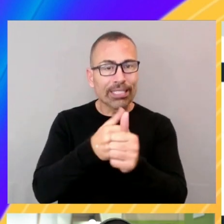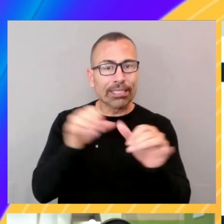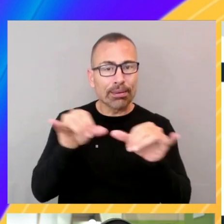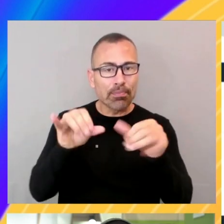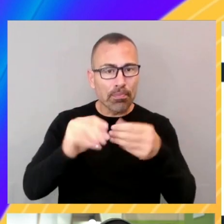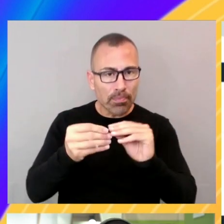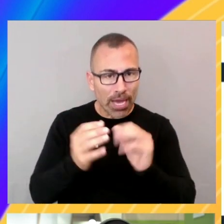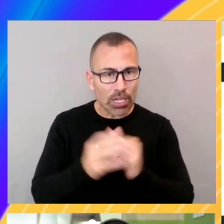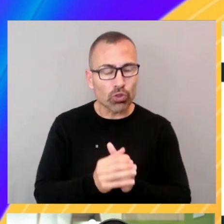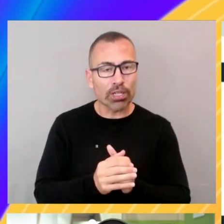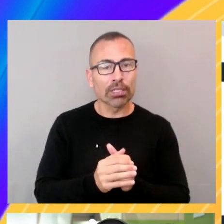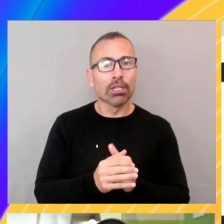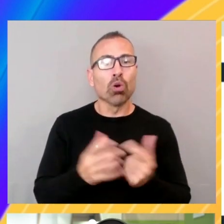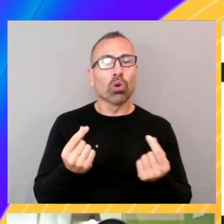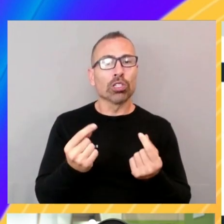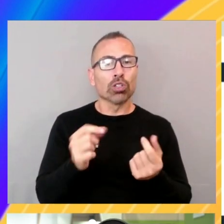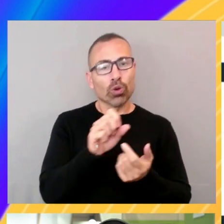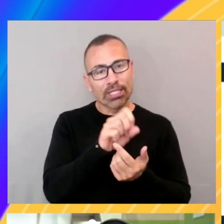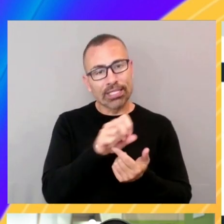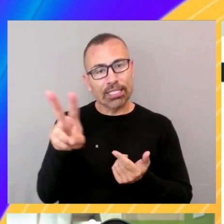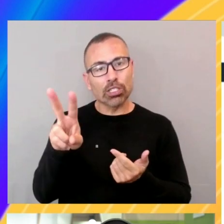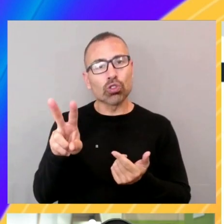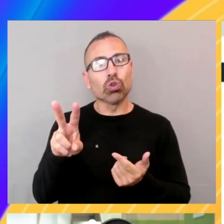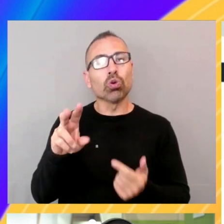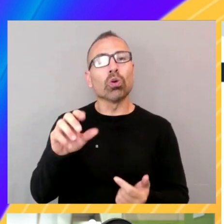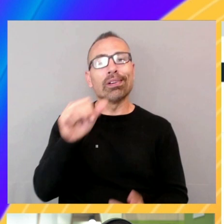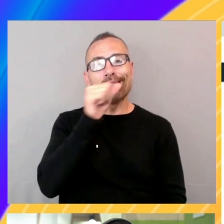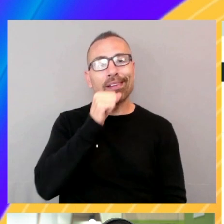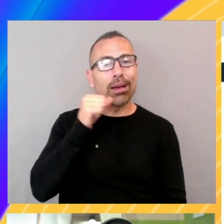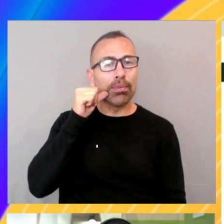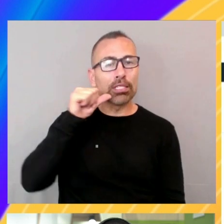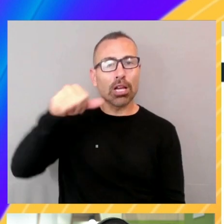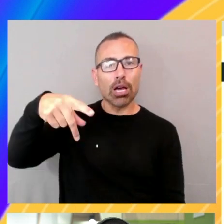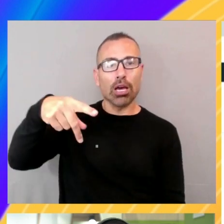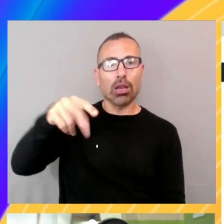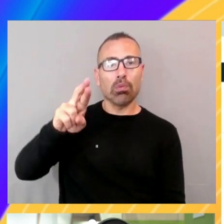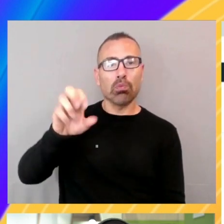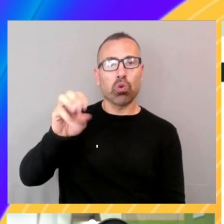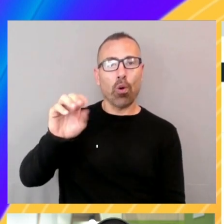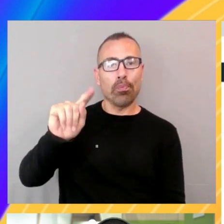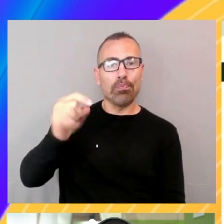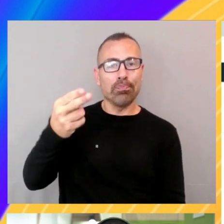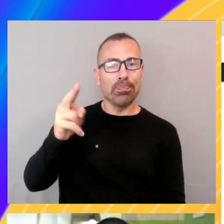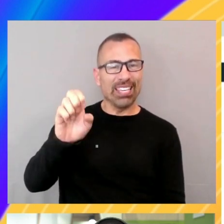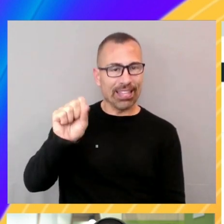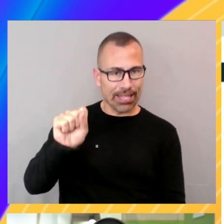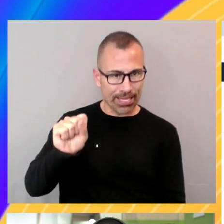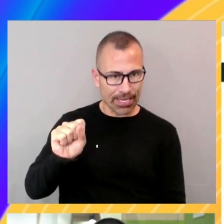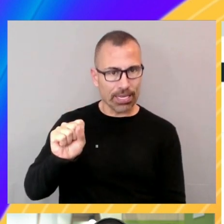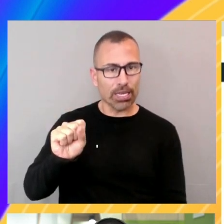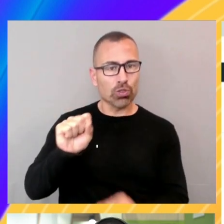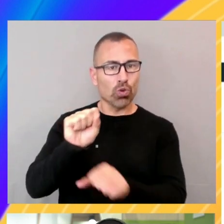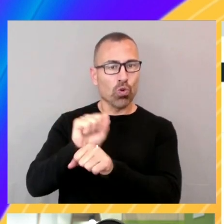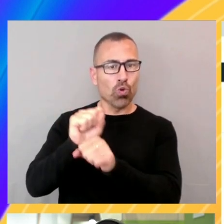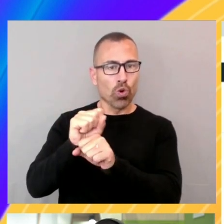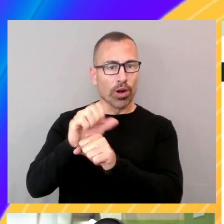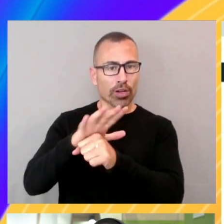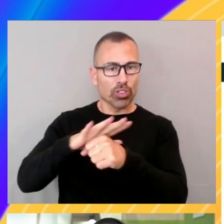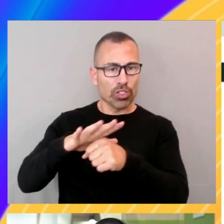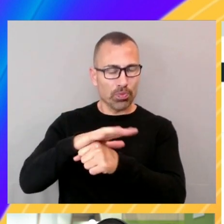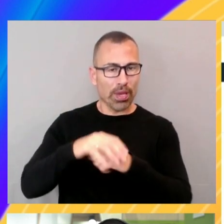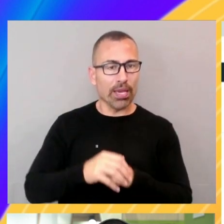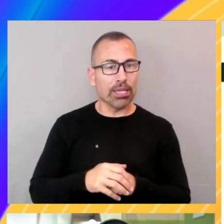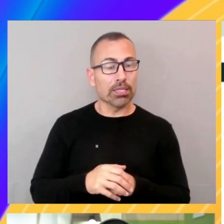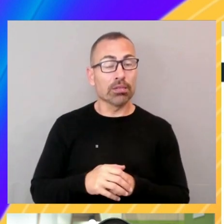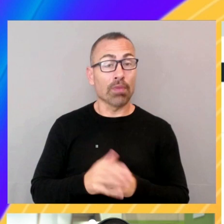Prometheus workspace. And this was created all by the open source accelerator. You don't